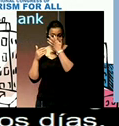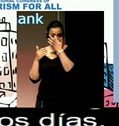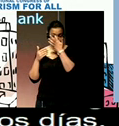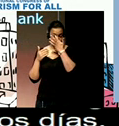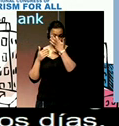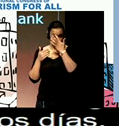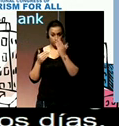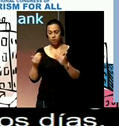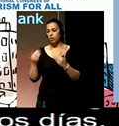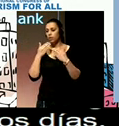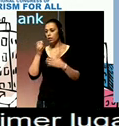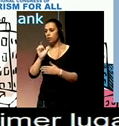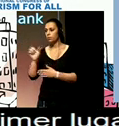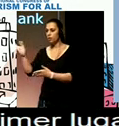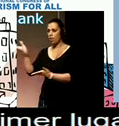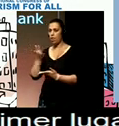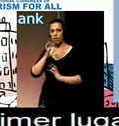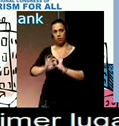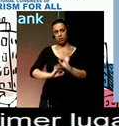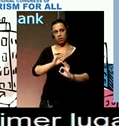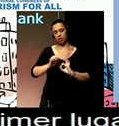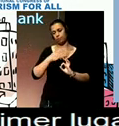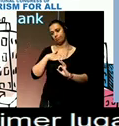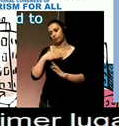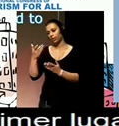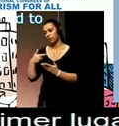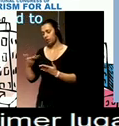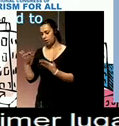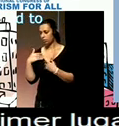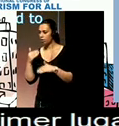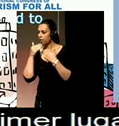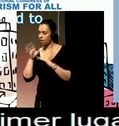be here and share the Athens experience with you.